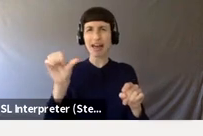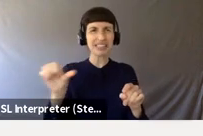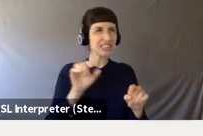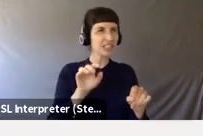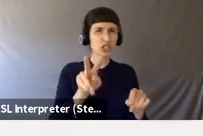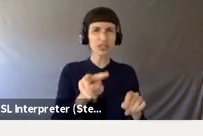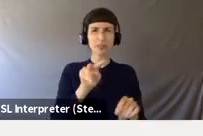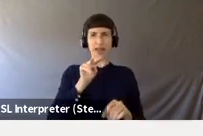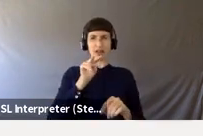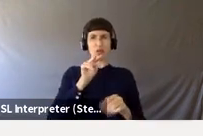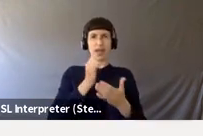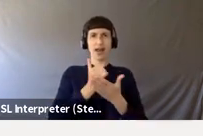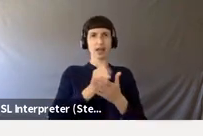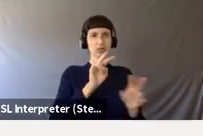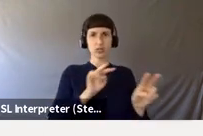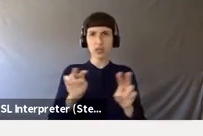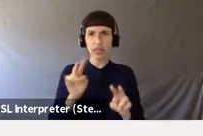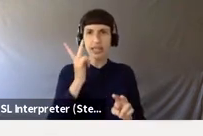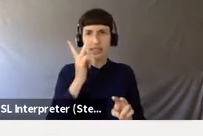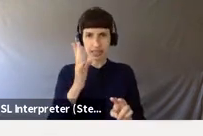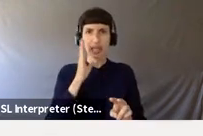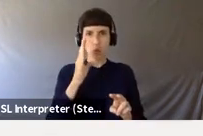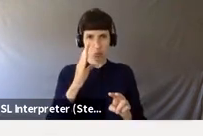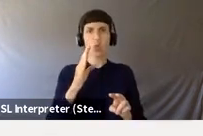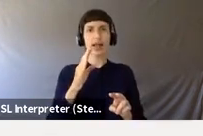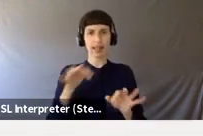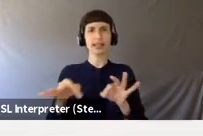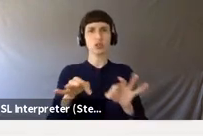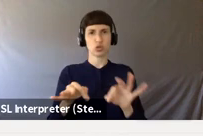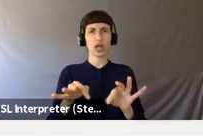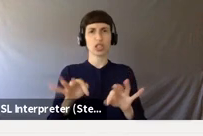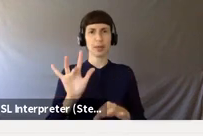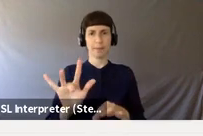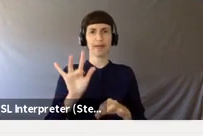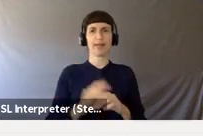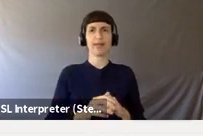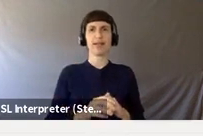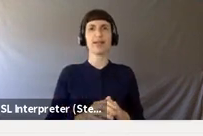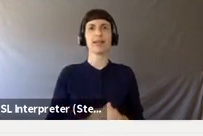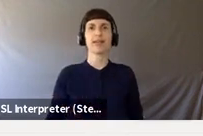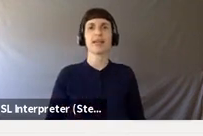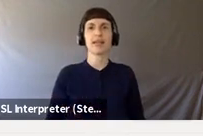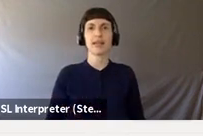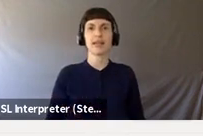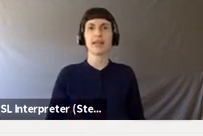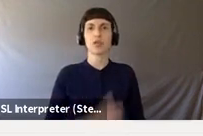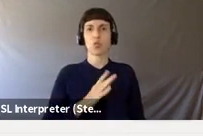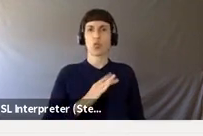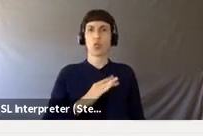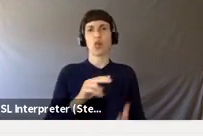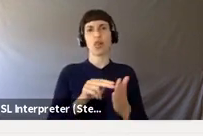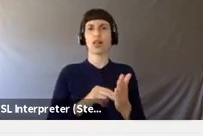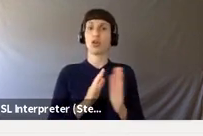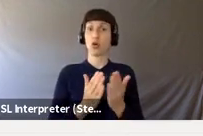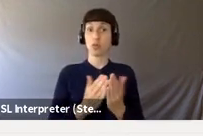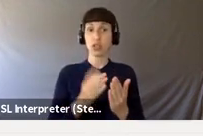around and see what you can find. There's going to be something for you. Oh, sweet. So in the notebooks, I noticed that there's different things